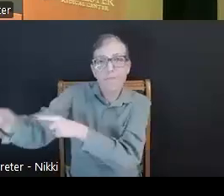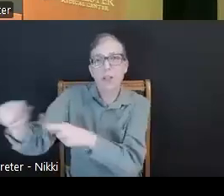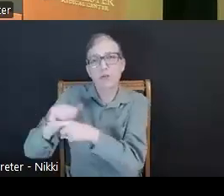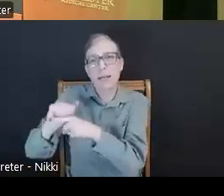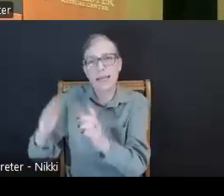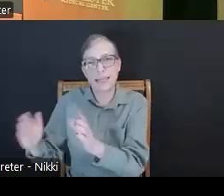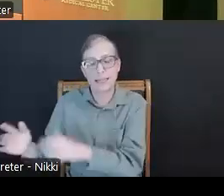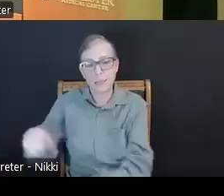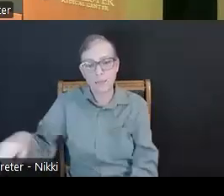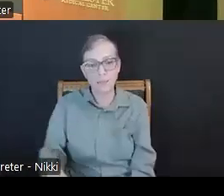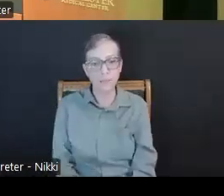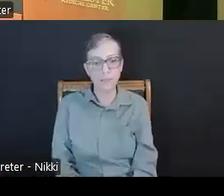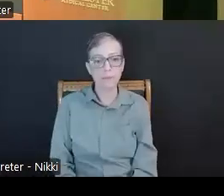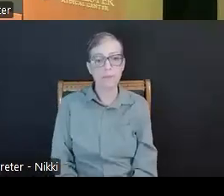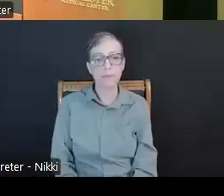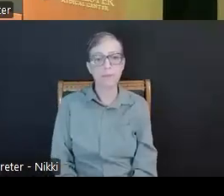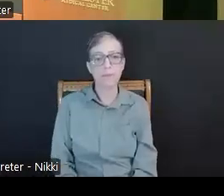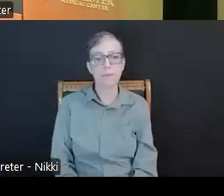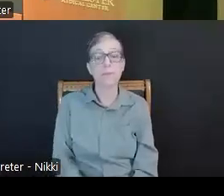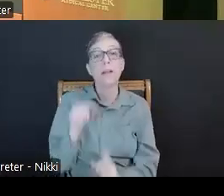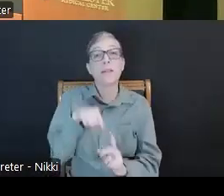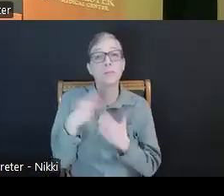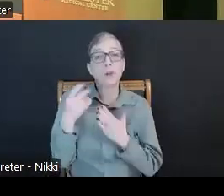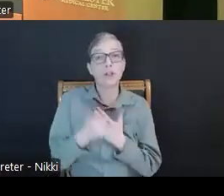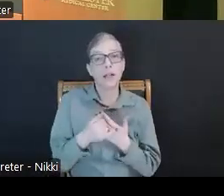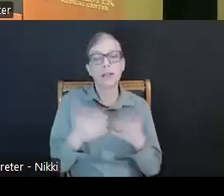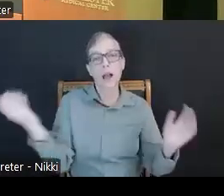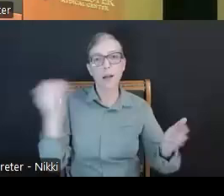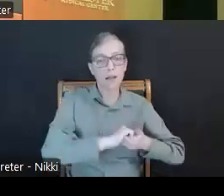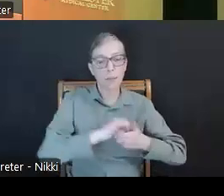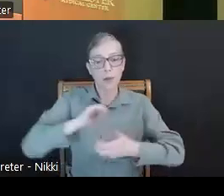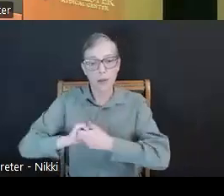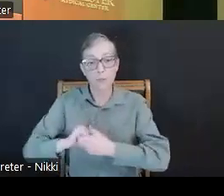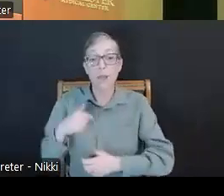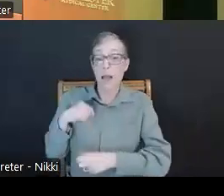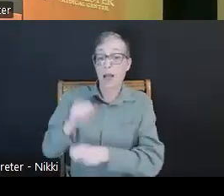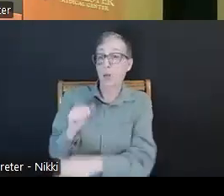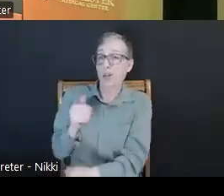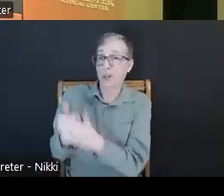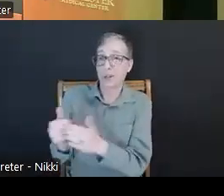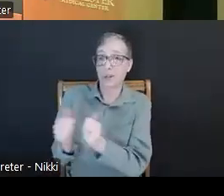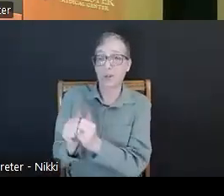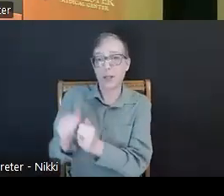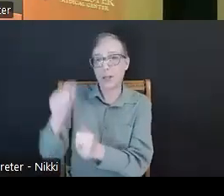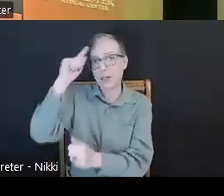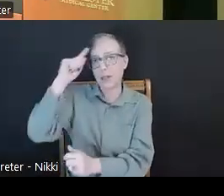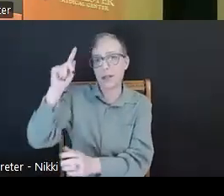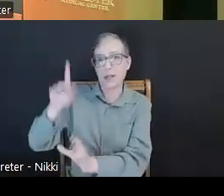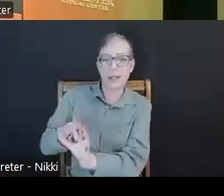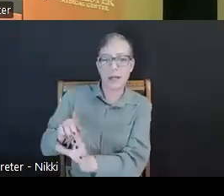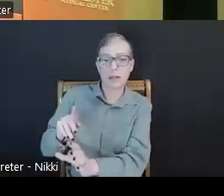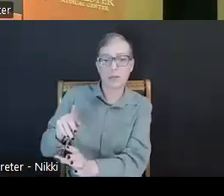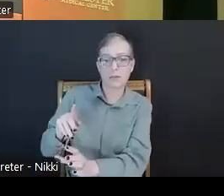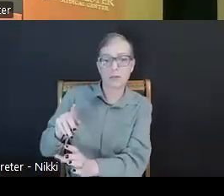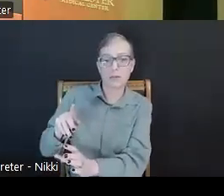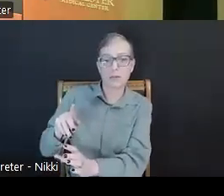So this was a collaborative effort. I worked closely with the medical student Psych Sign Interest Group, which is led